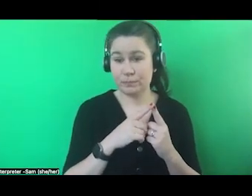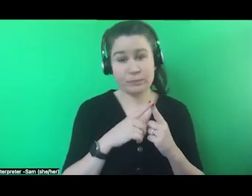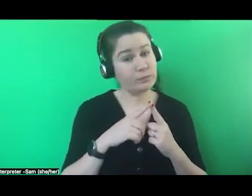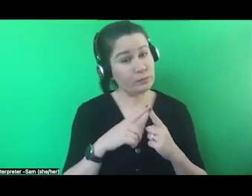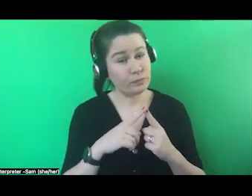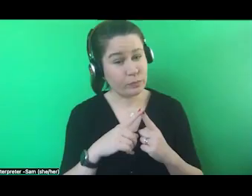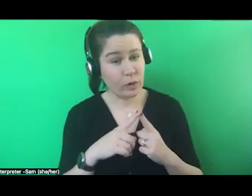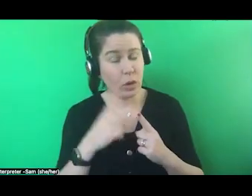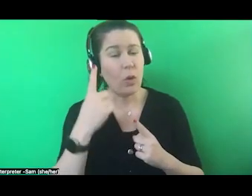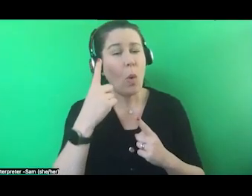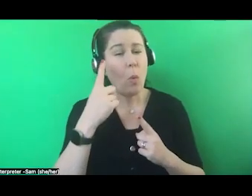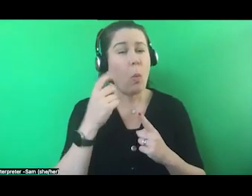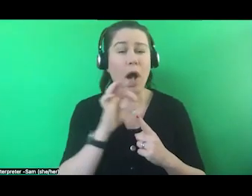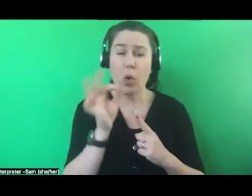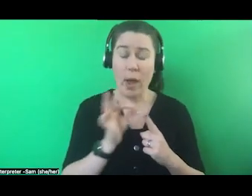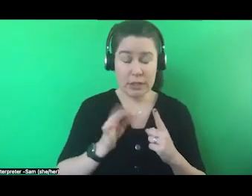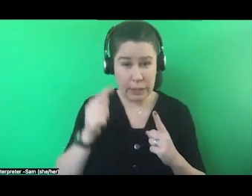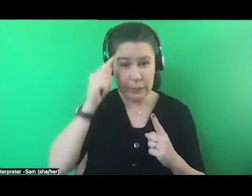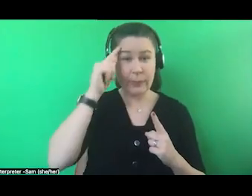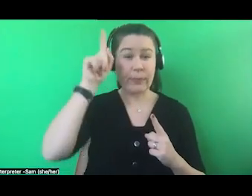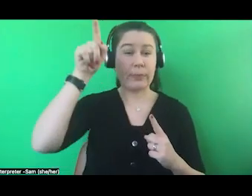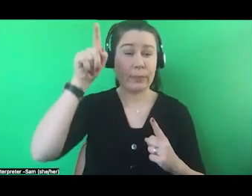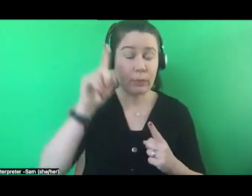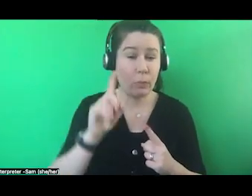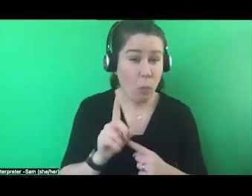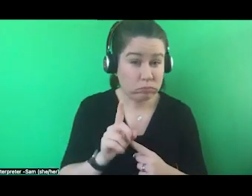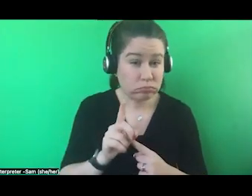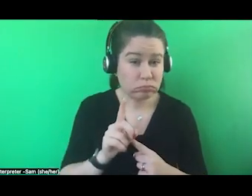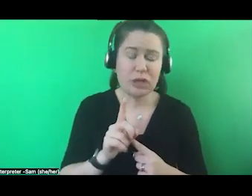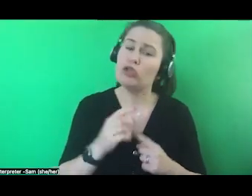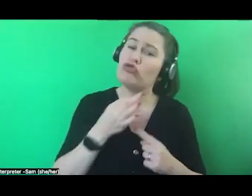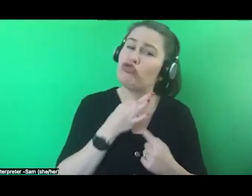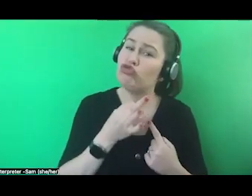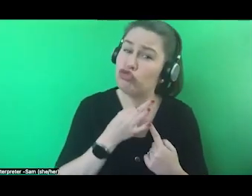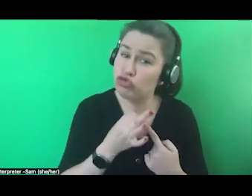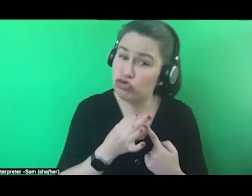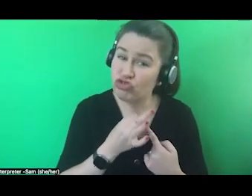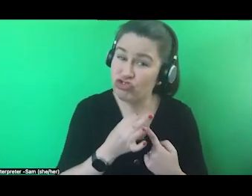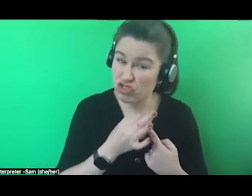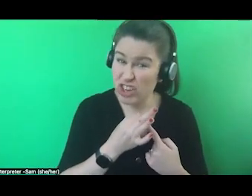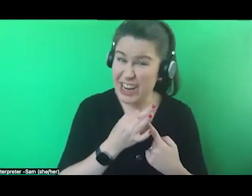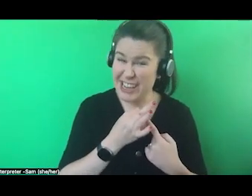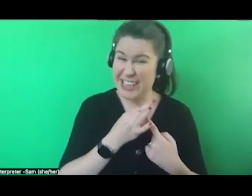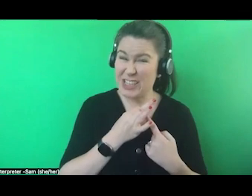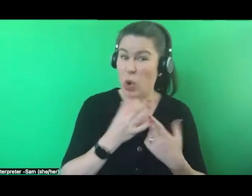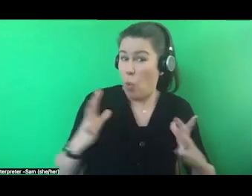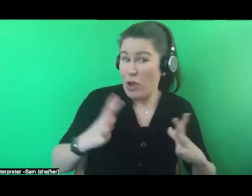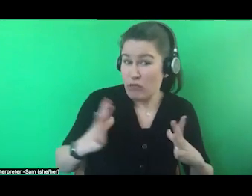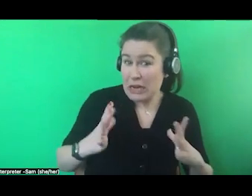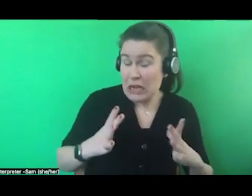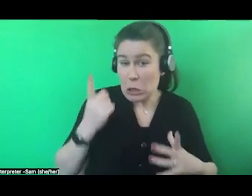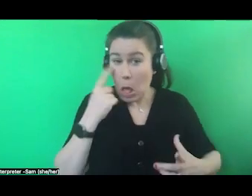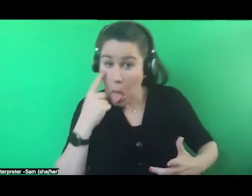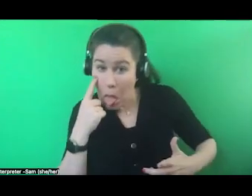We raised one question, which is the following: what risks are we ready to take and accept? And this